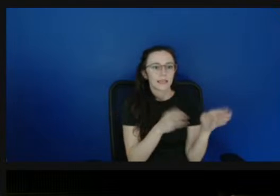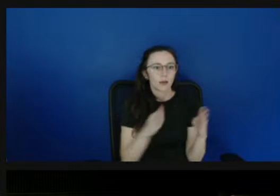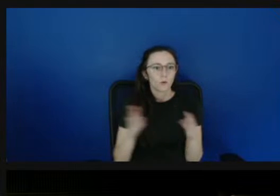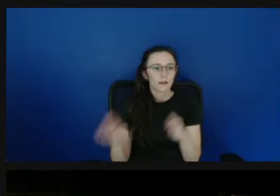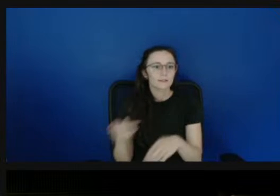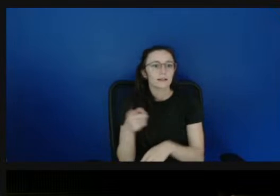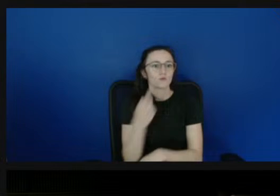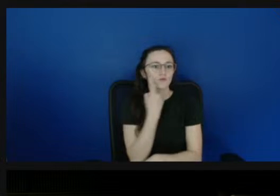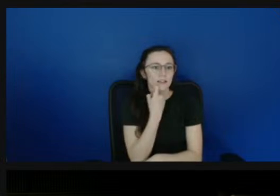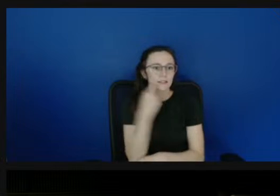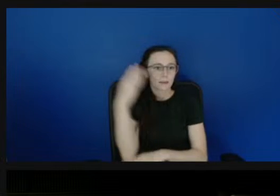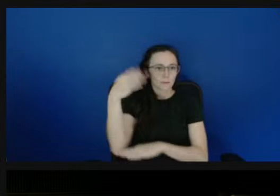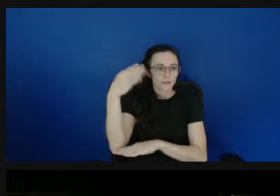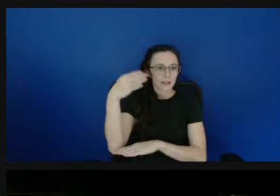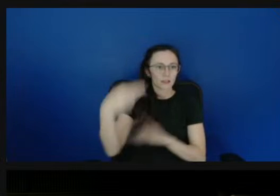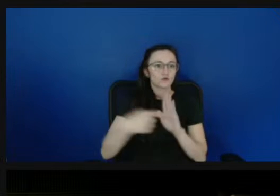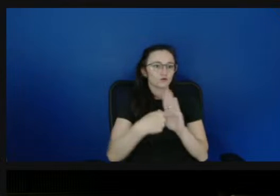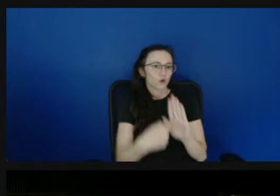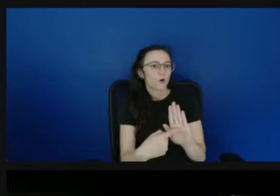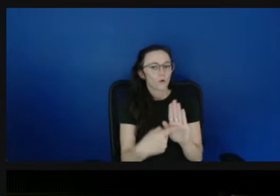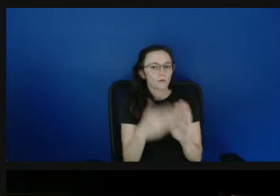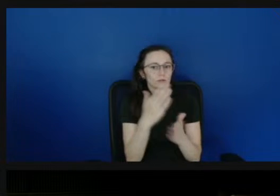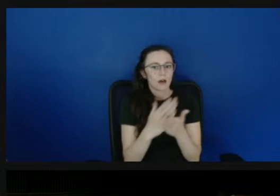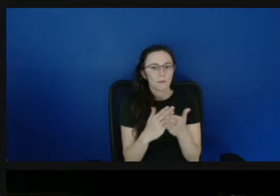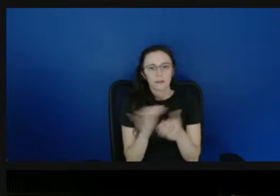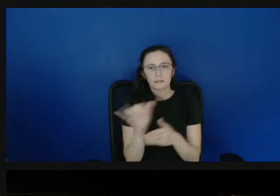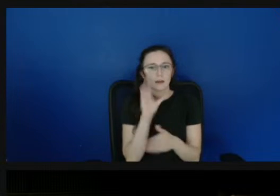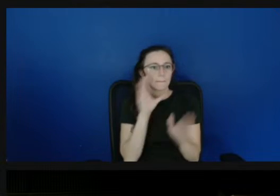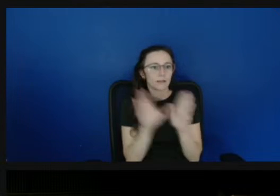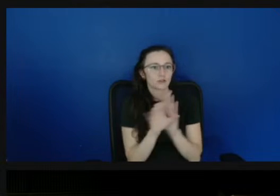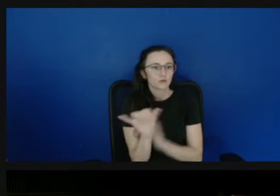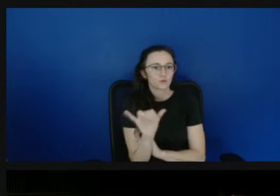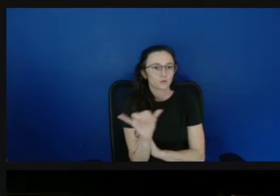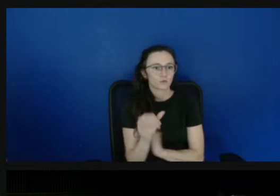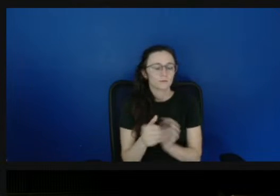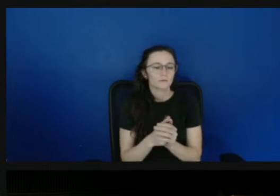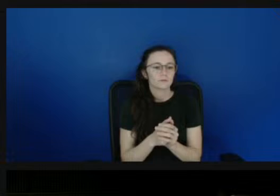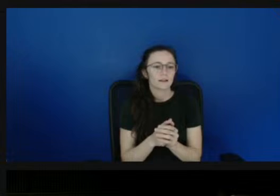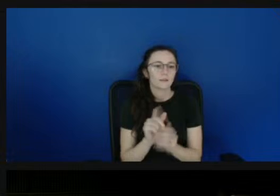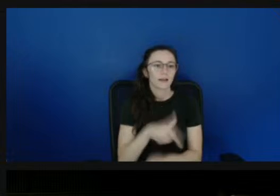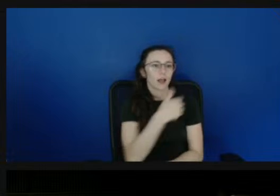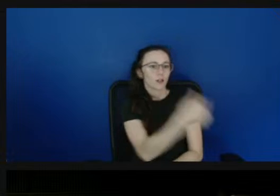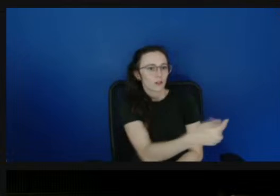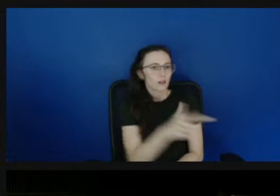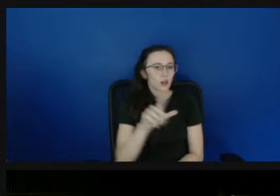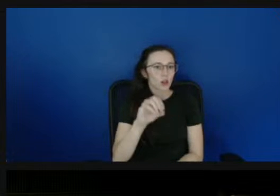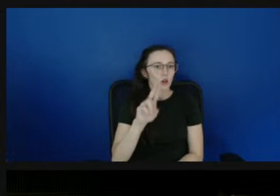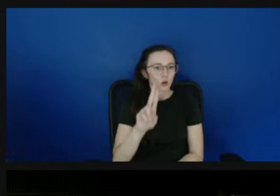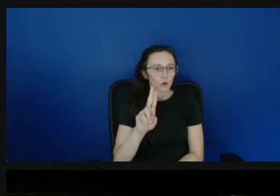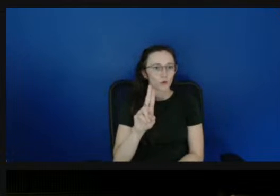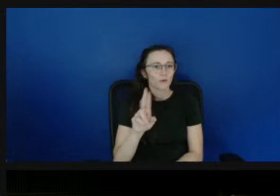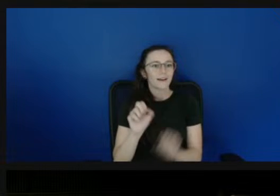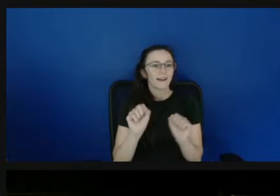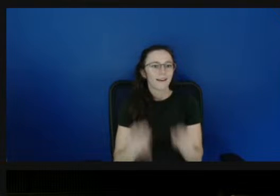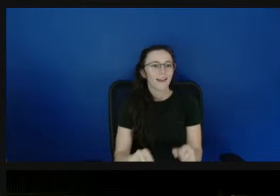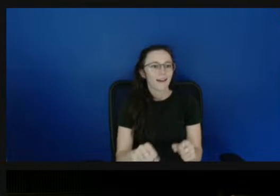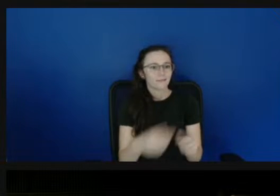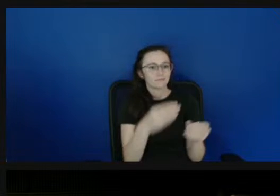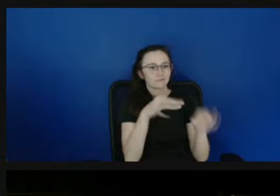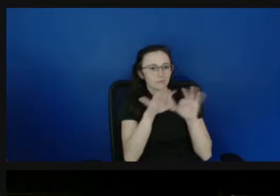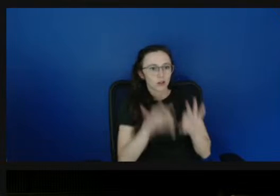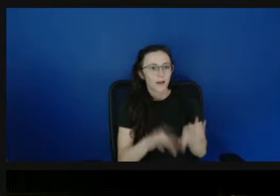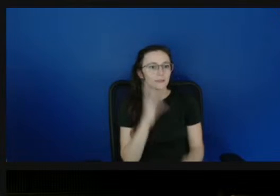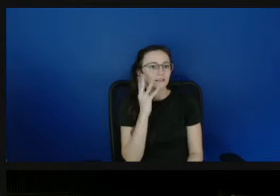some of the same images that he showed as well. And maybe after all that, we can bring him on and he can give his experience of putting this all together here.